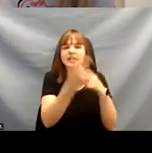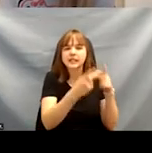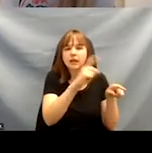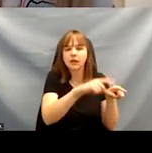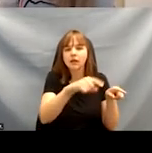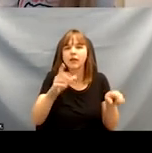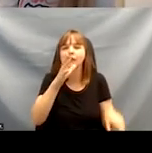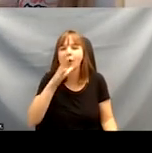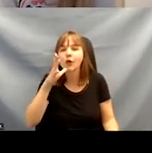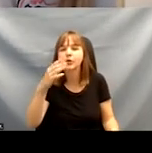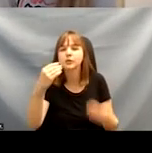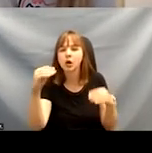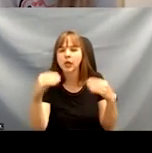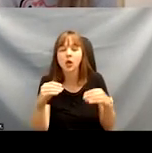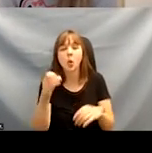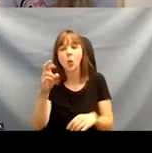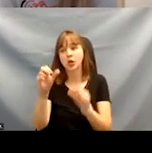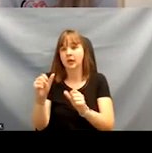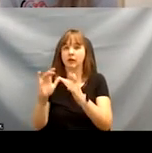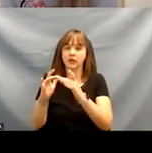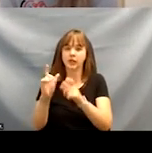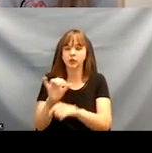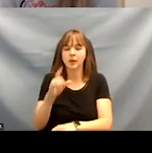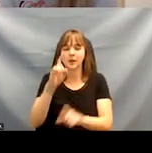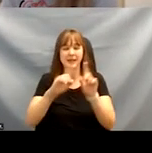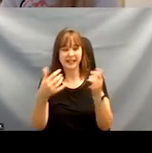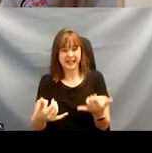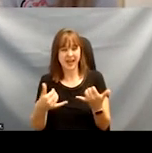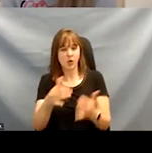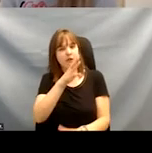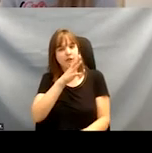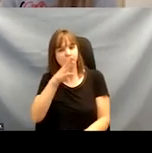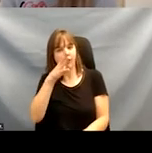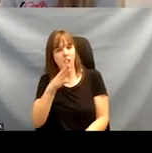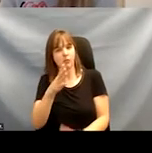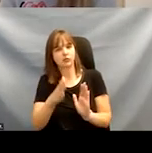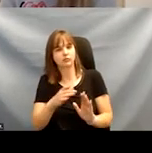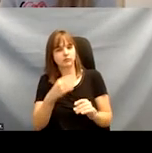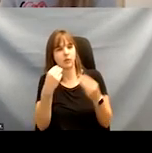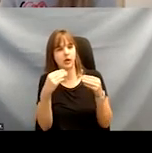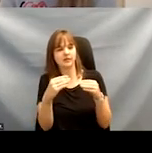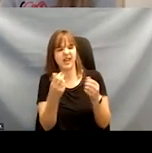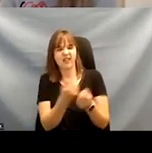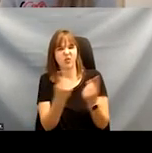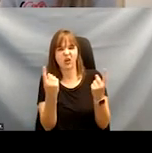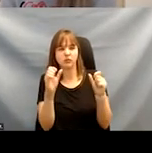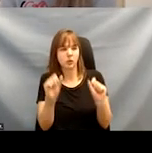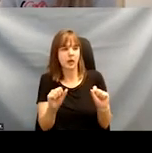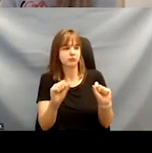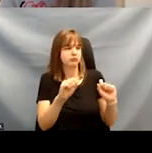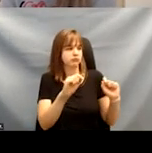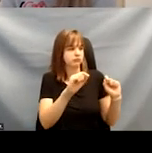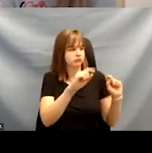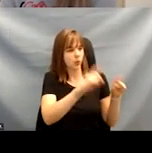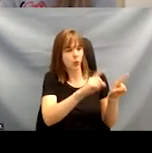are now like the thing now. And so it's all about just, we're learning that it's all about figuring out what works with